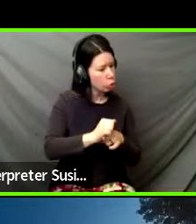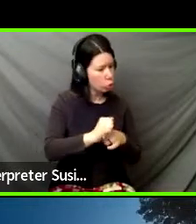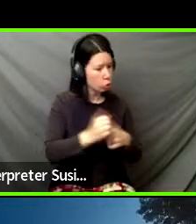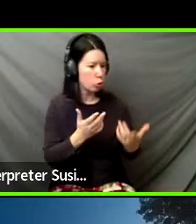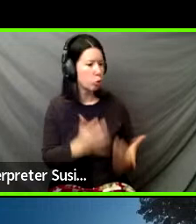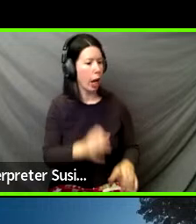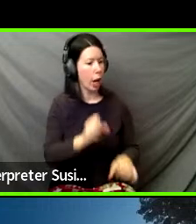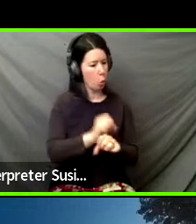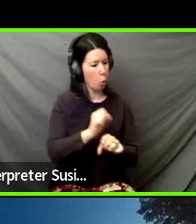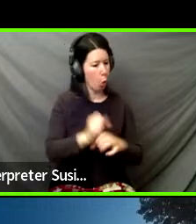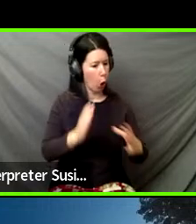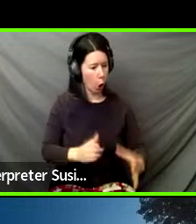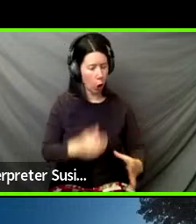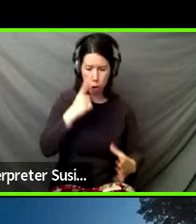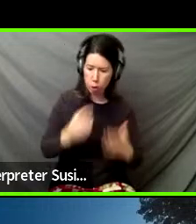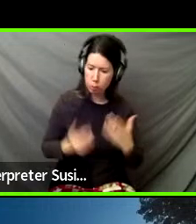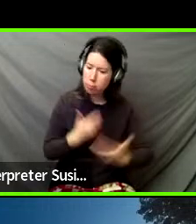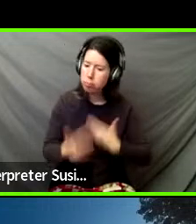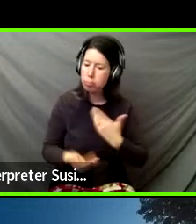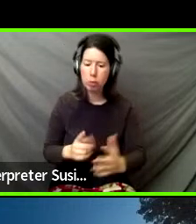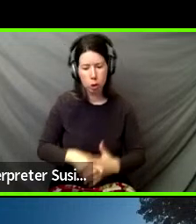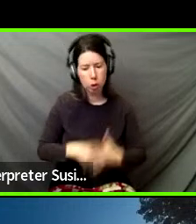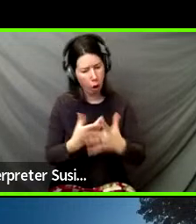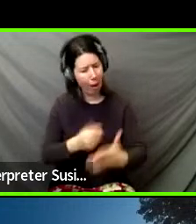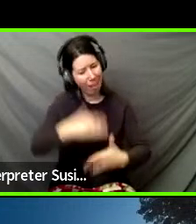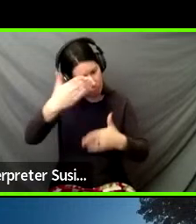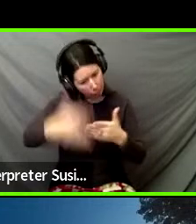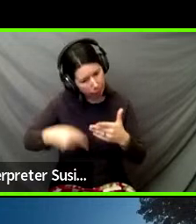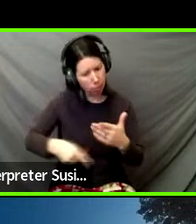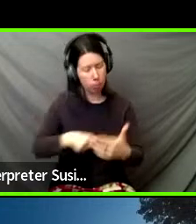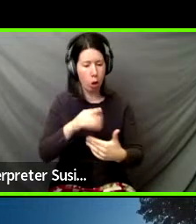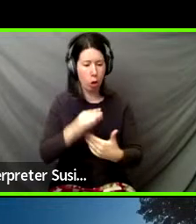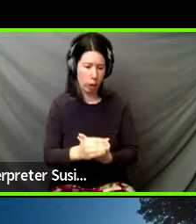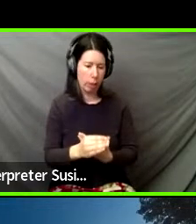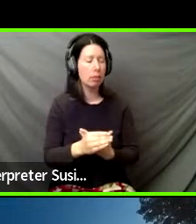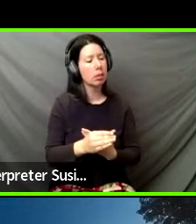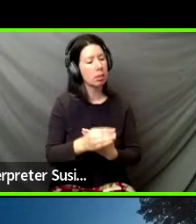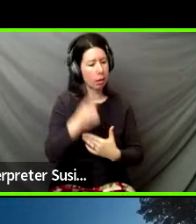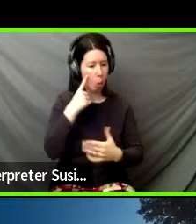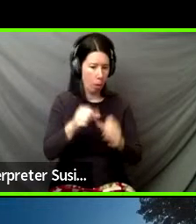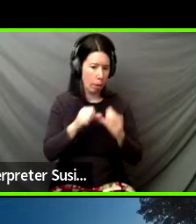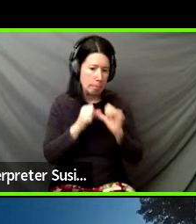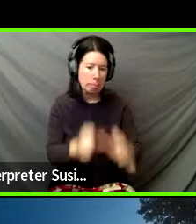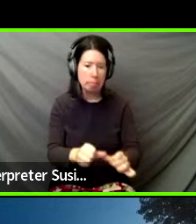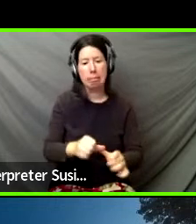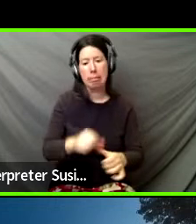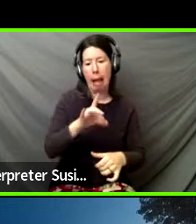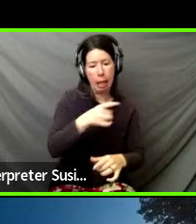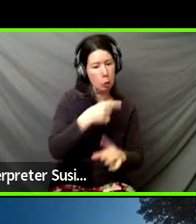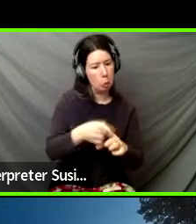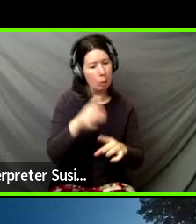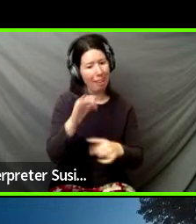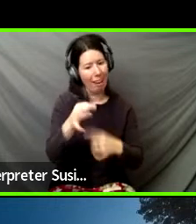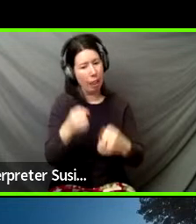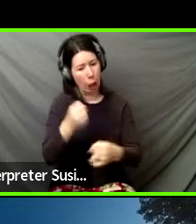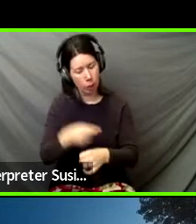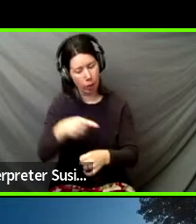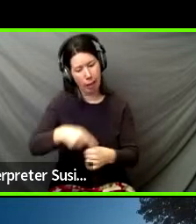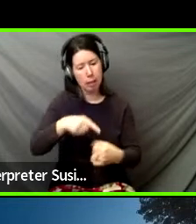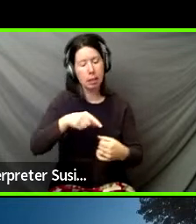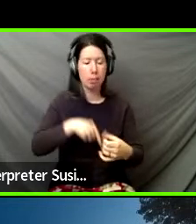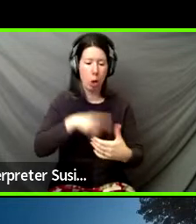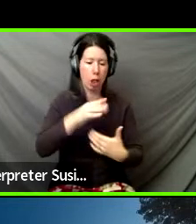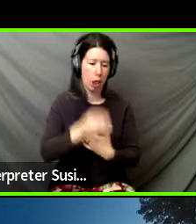done and to supply us for the 8 to 9 years of work that this project